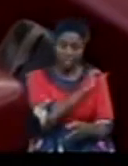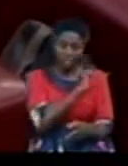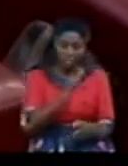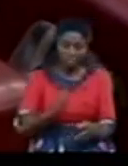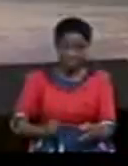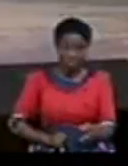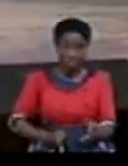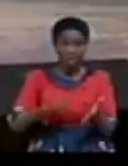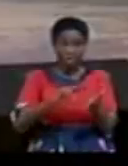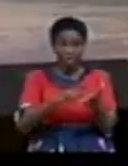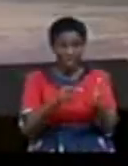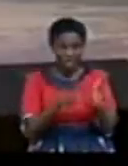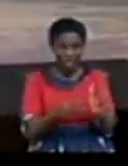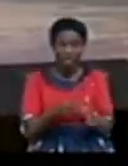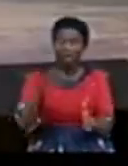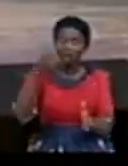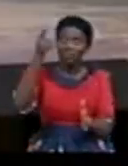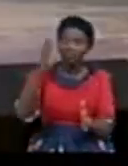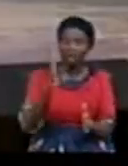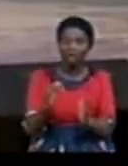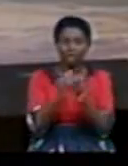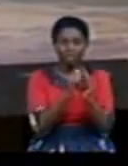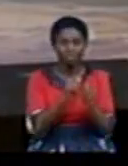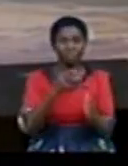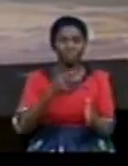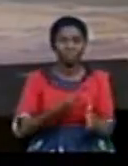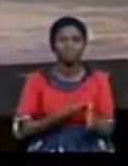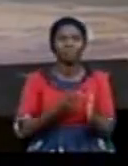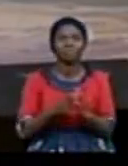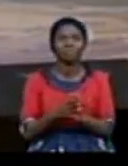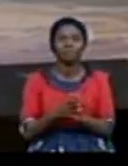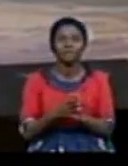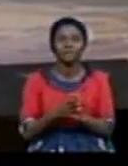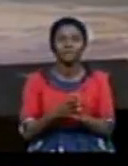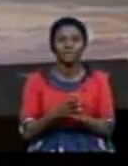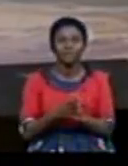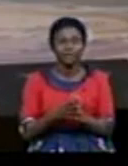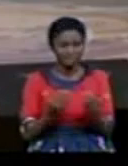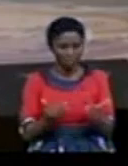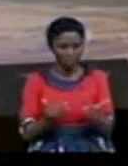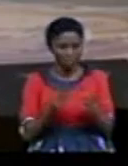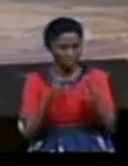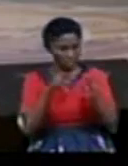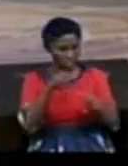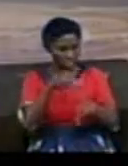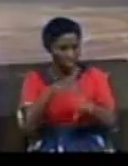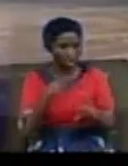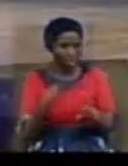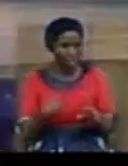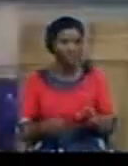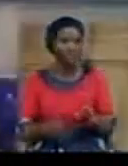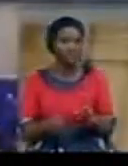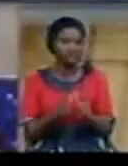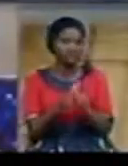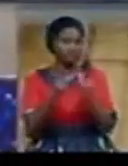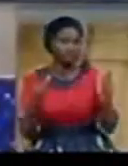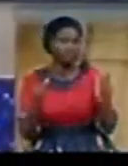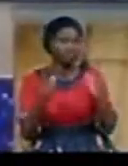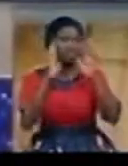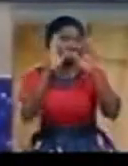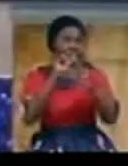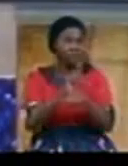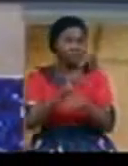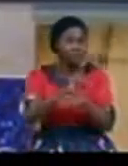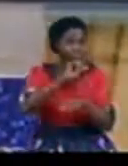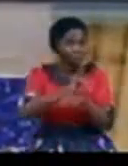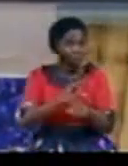interpreted, God with us. Look at the depth of the miracle working power of